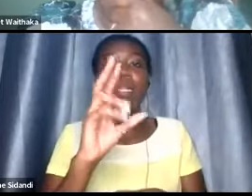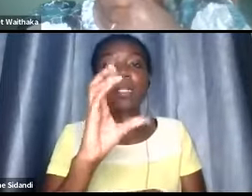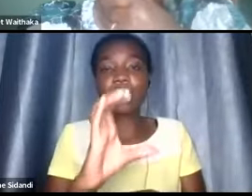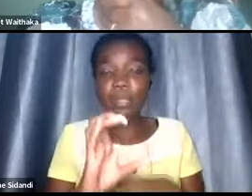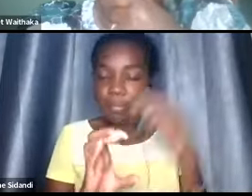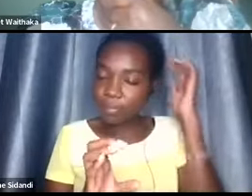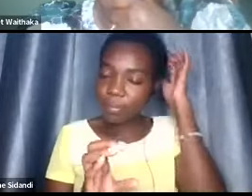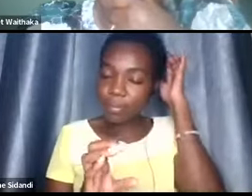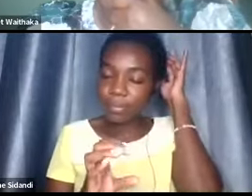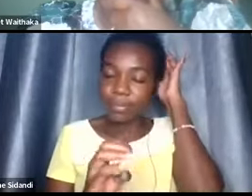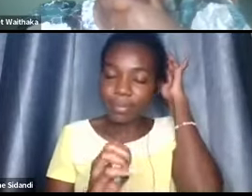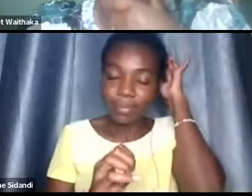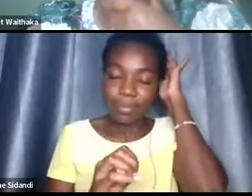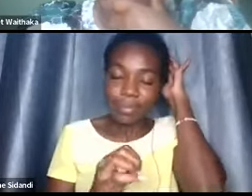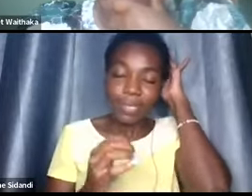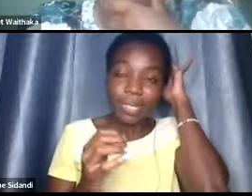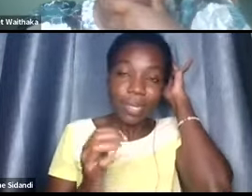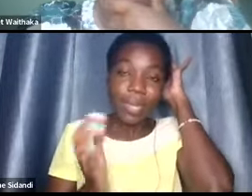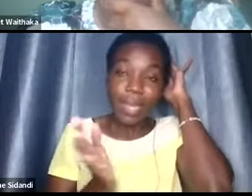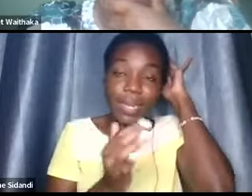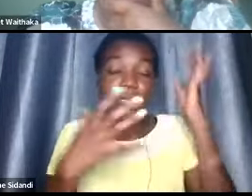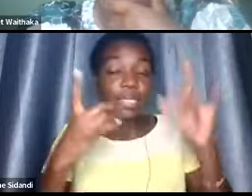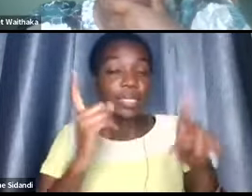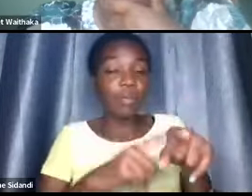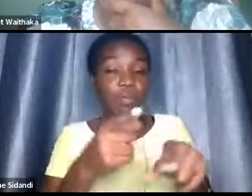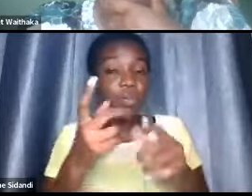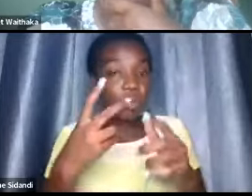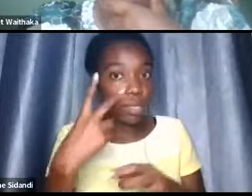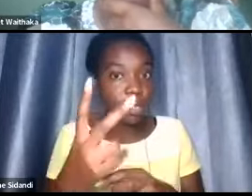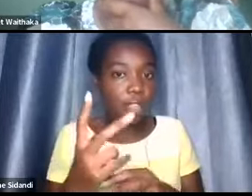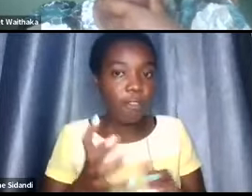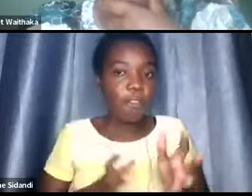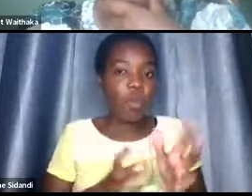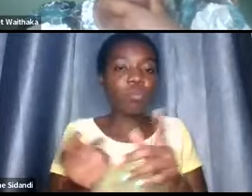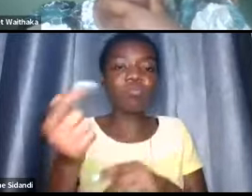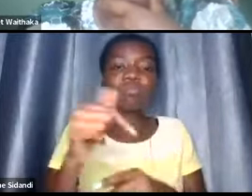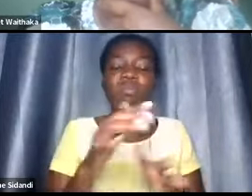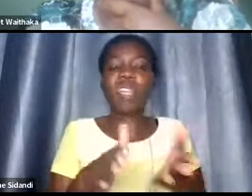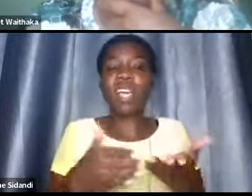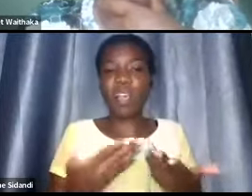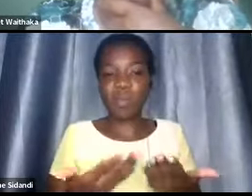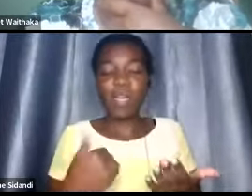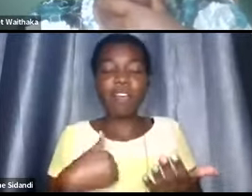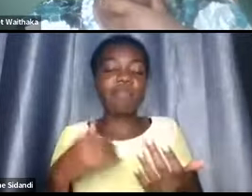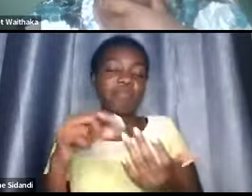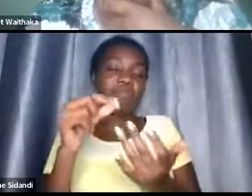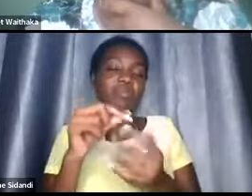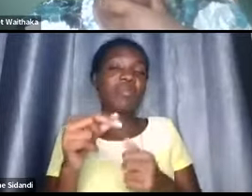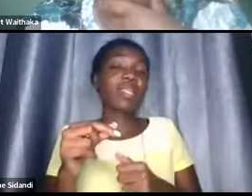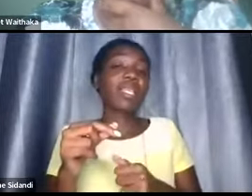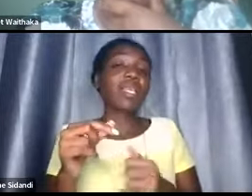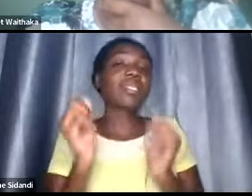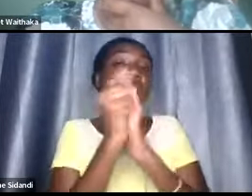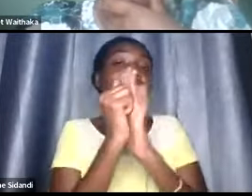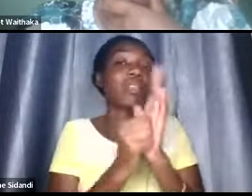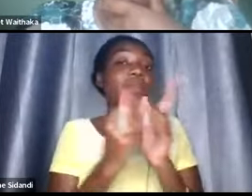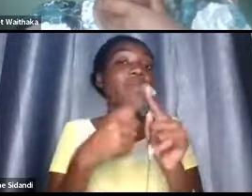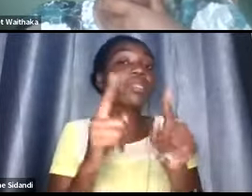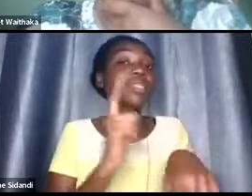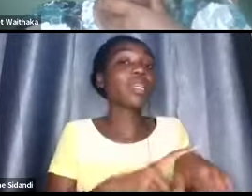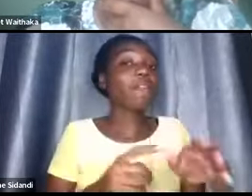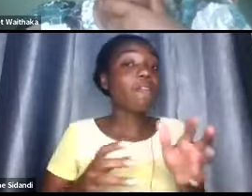And when you look at how this forcing comes in, these are elective subjects. But when you see them being forced to do this,